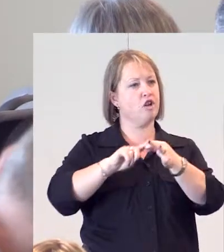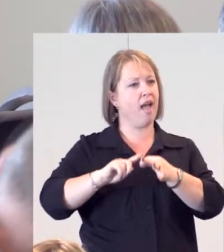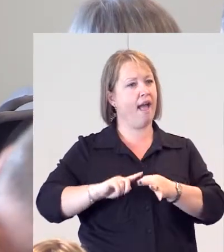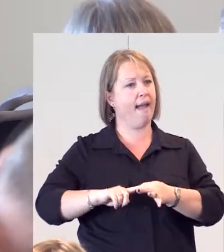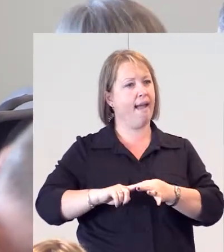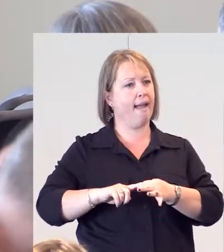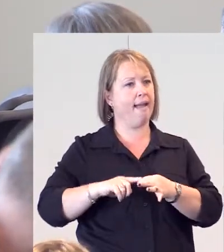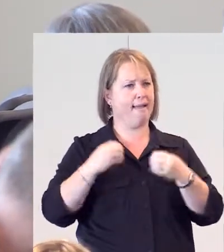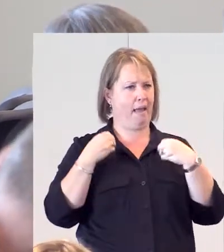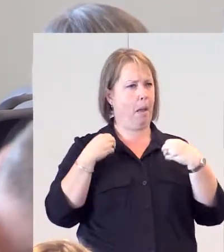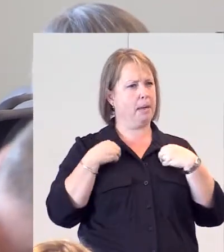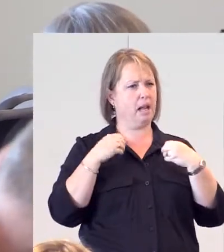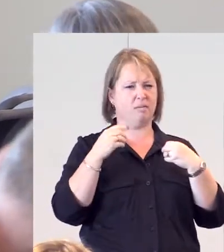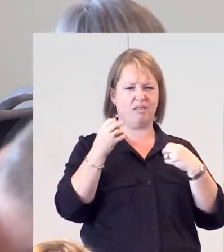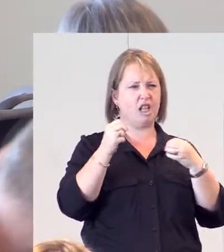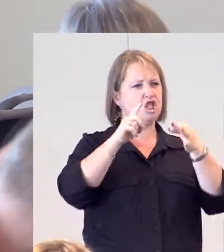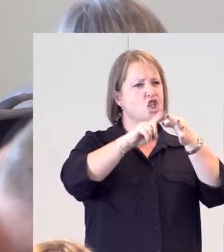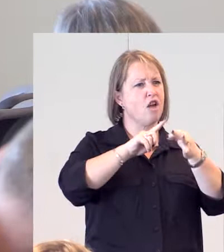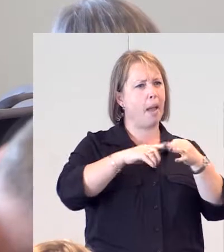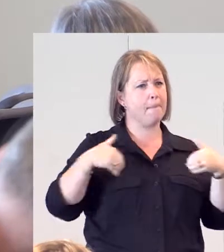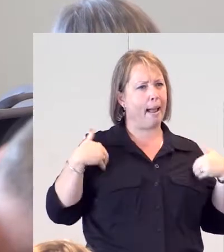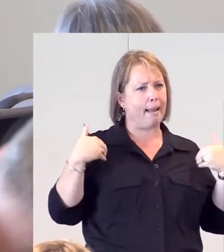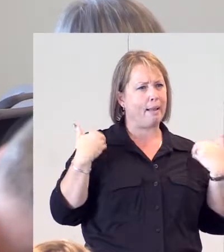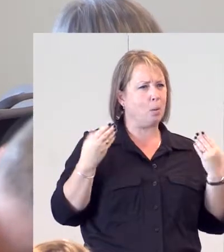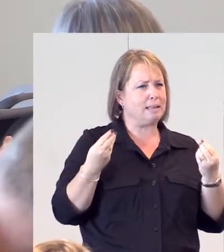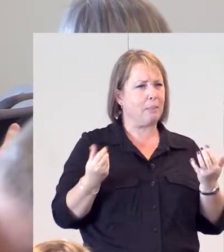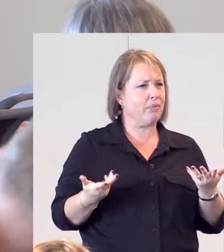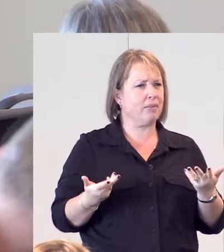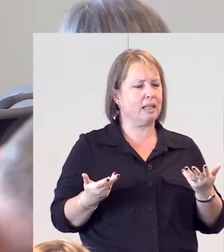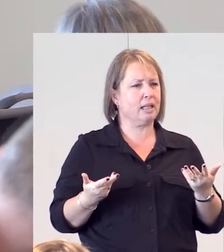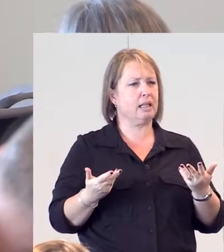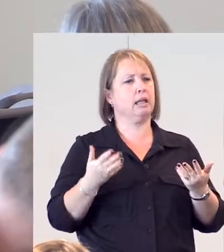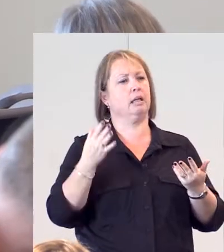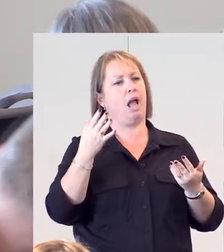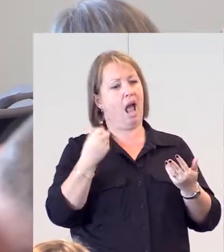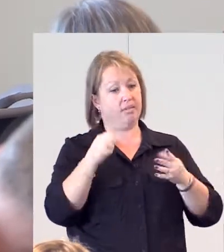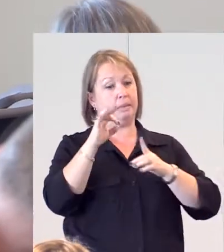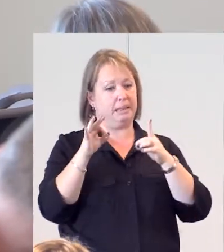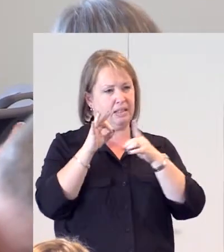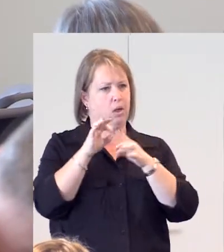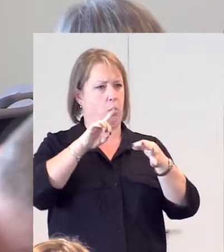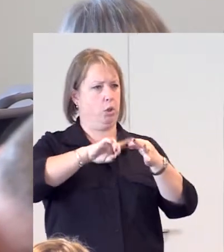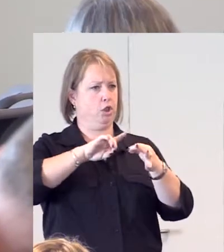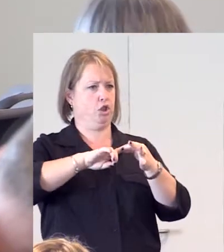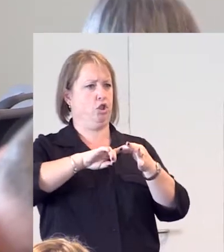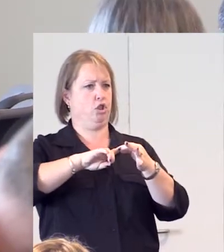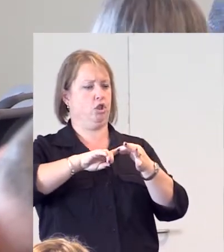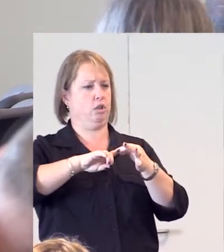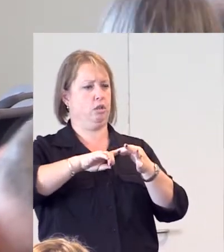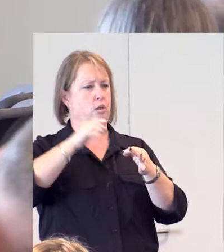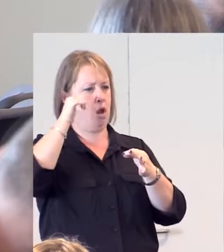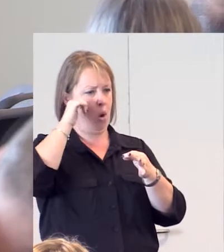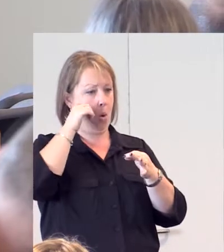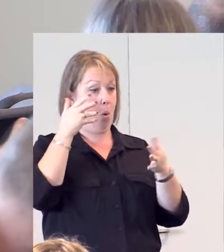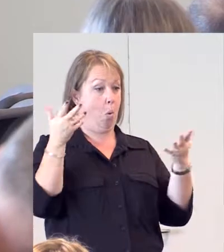companies do Survey Monkey or something like that. Having specific questions for where you're